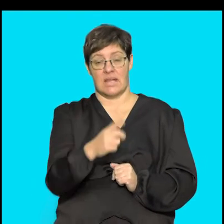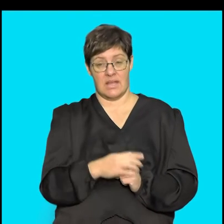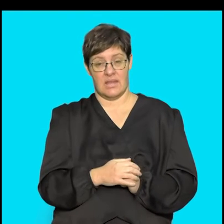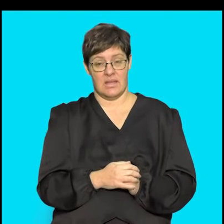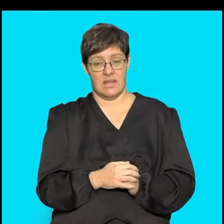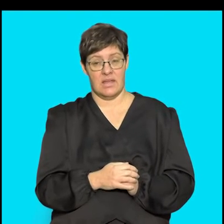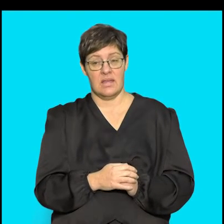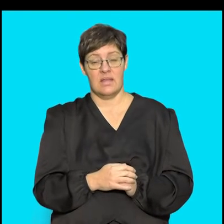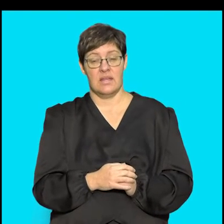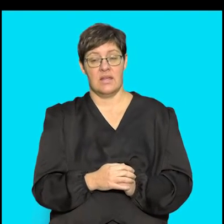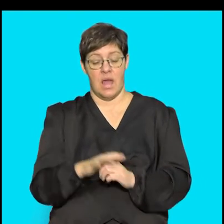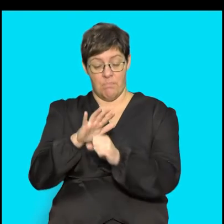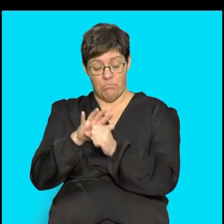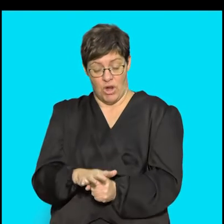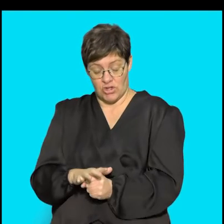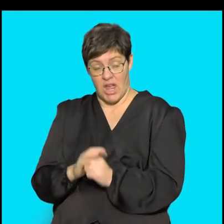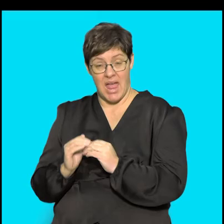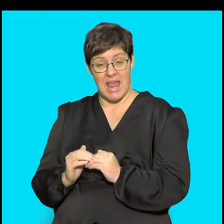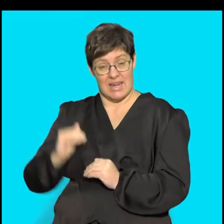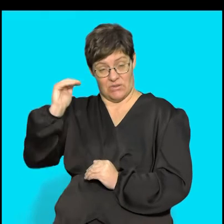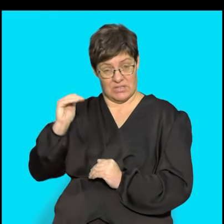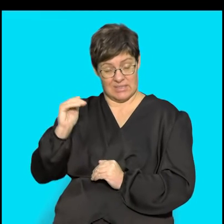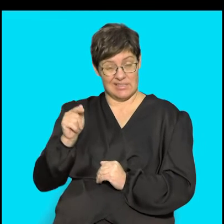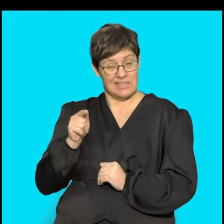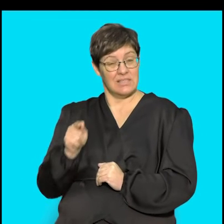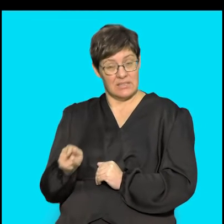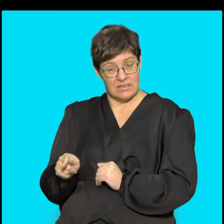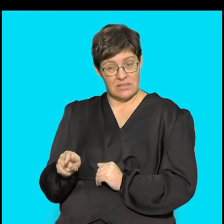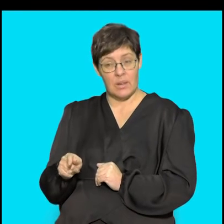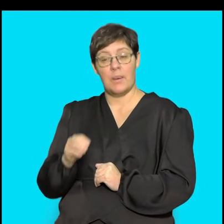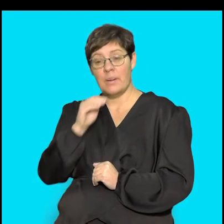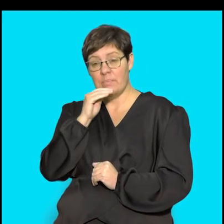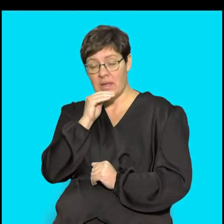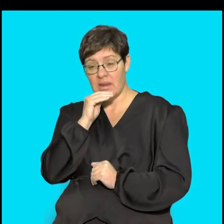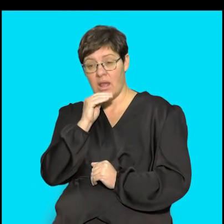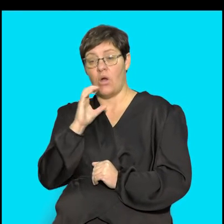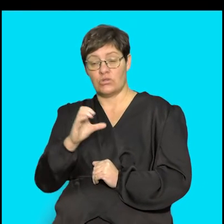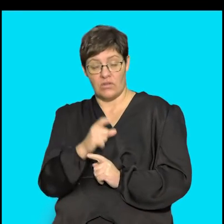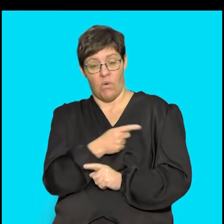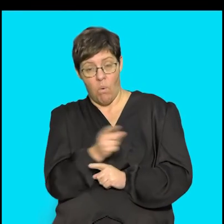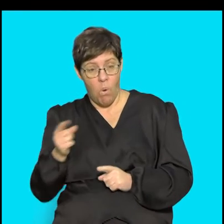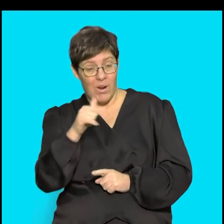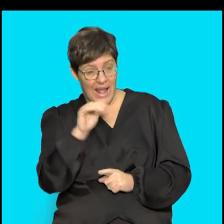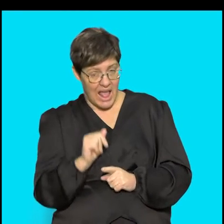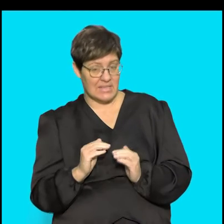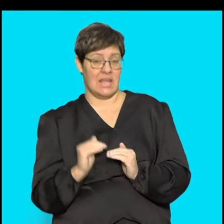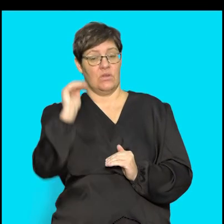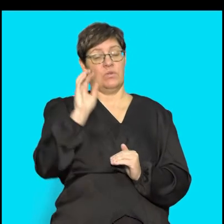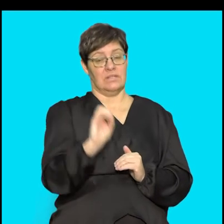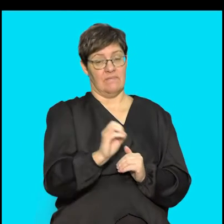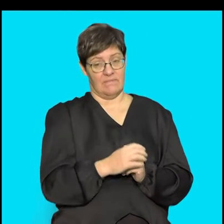we said there will be an increase in pressure, and that will increase the concentration for all